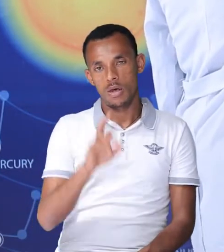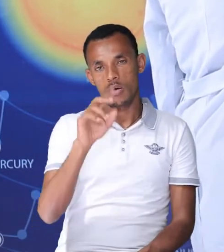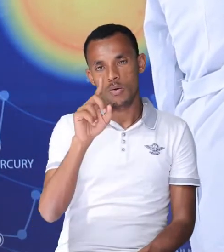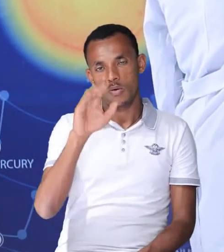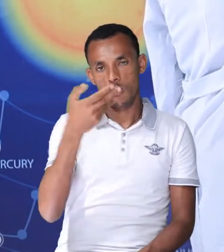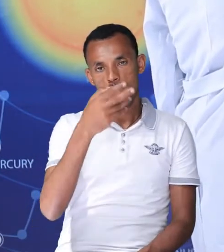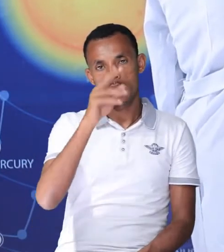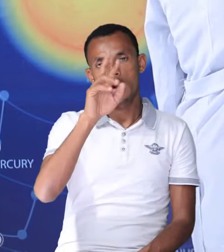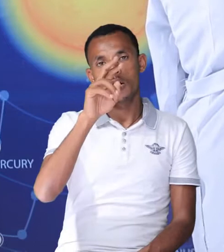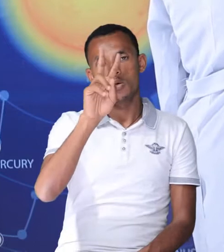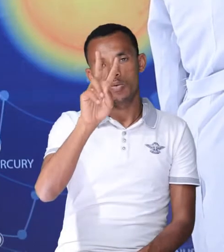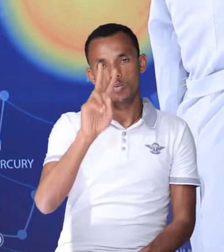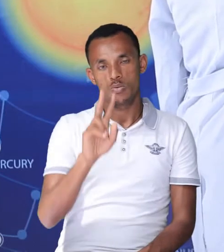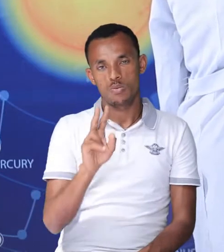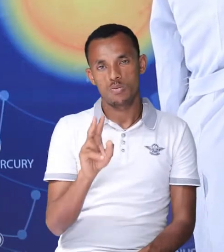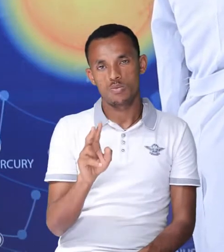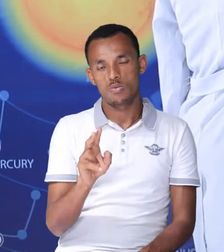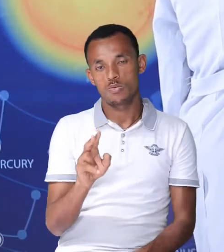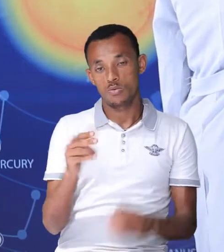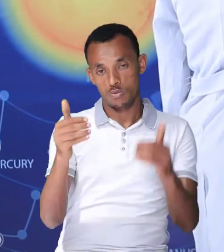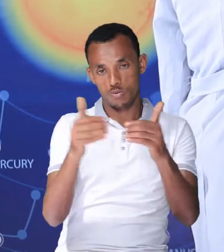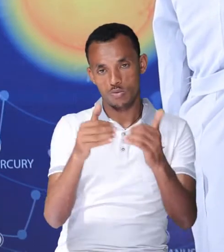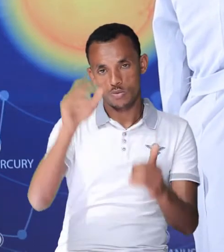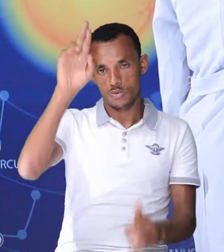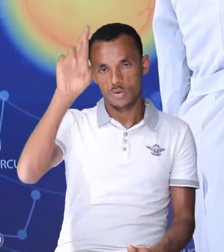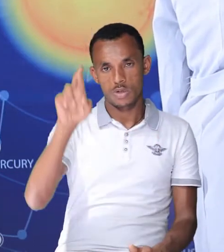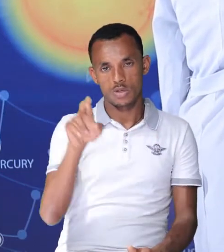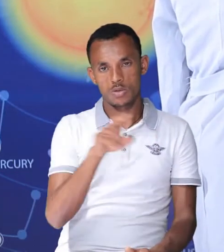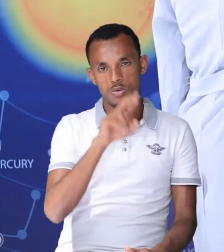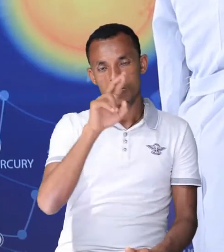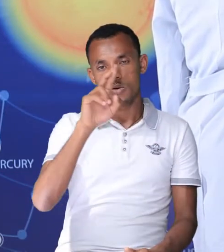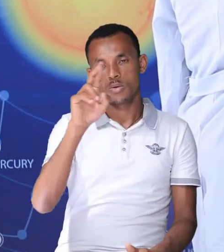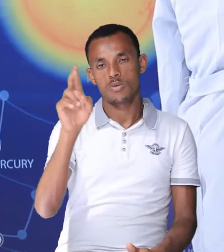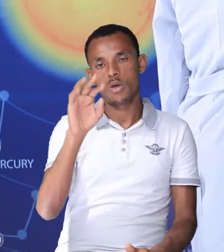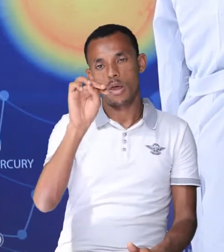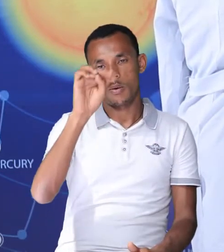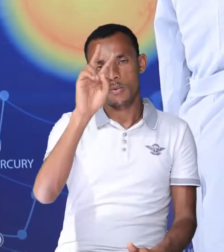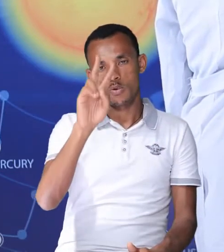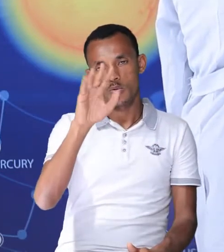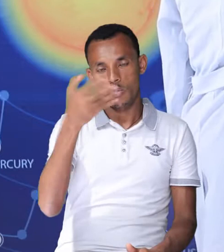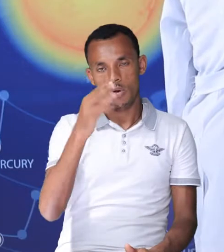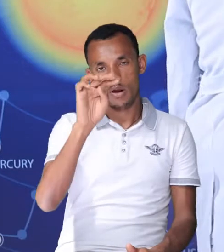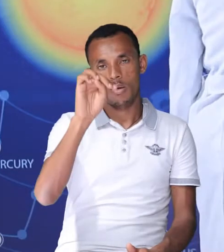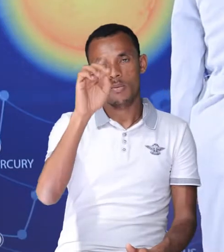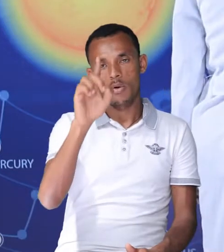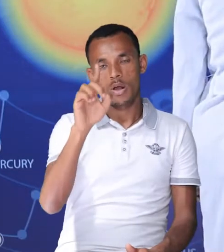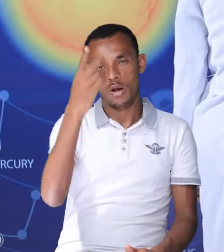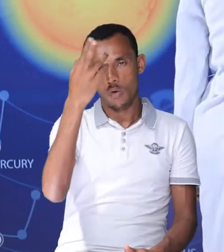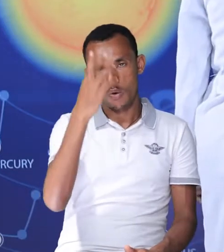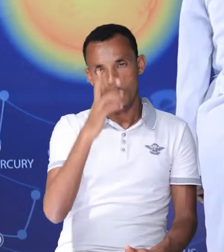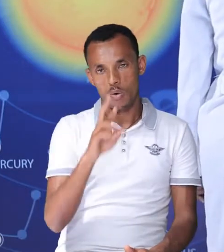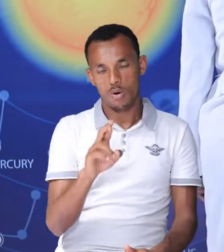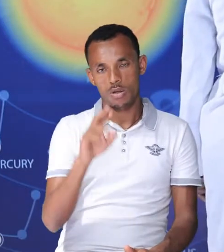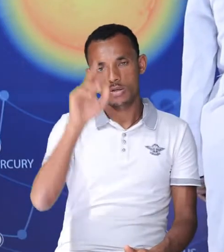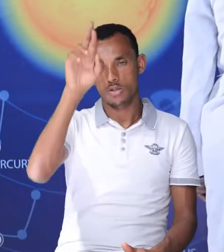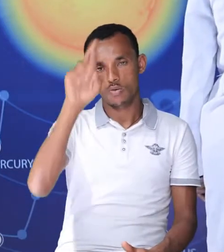over R2 can be given the square root of M2 over M1, or the